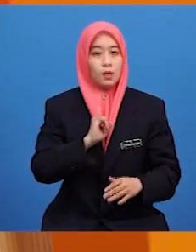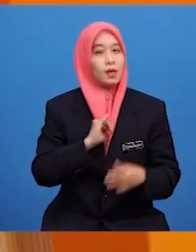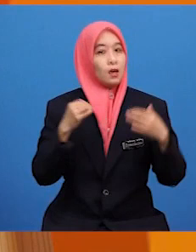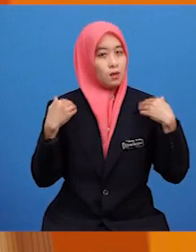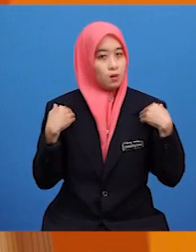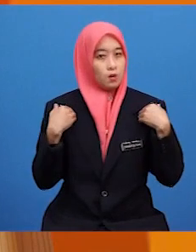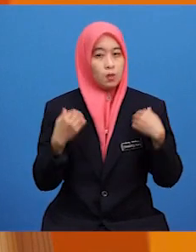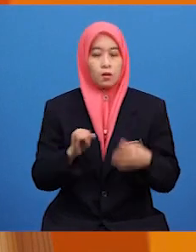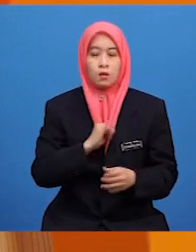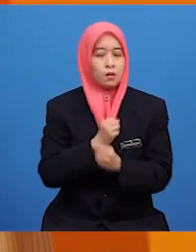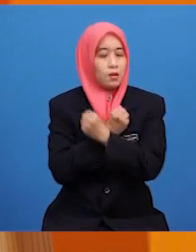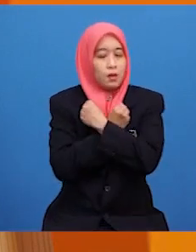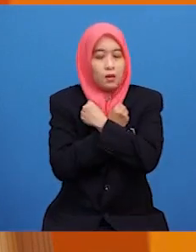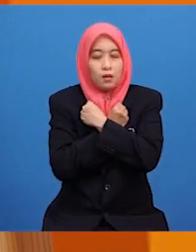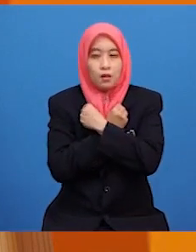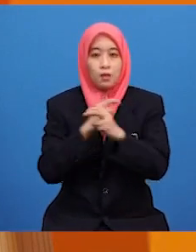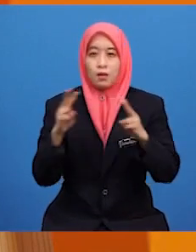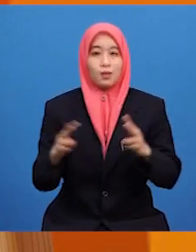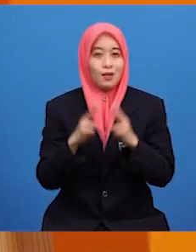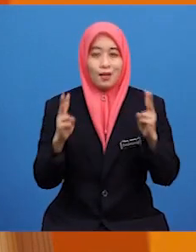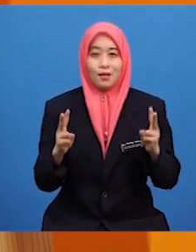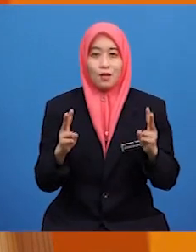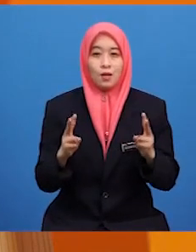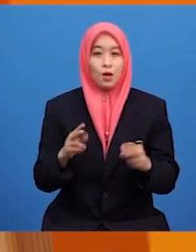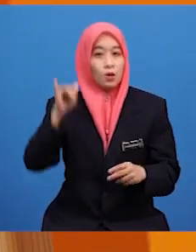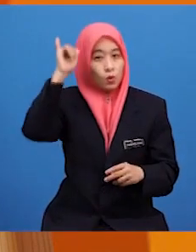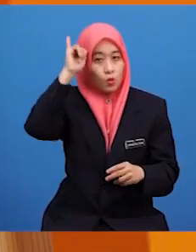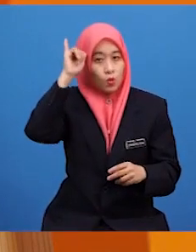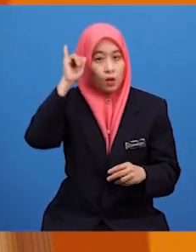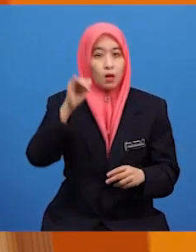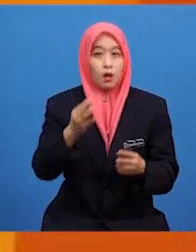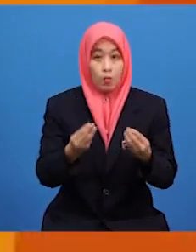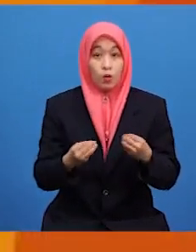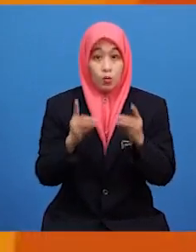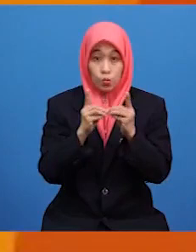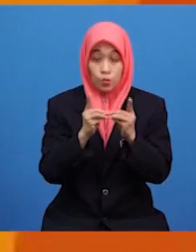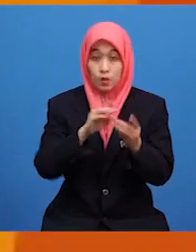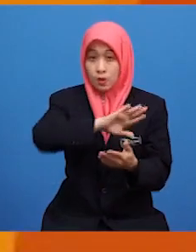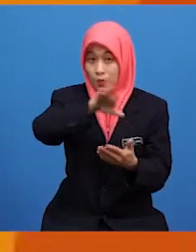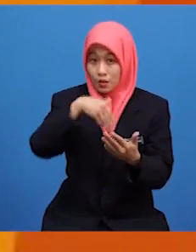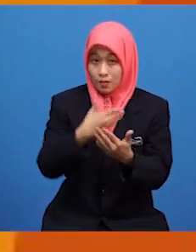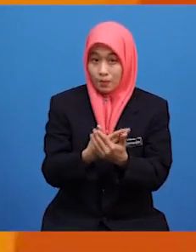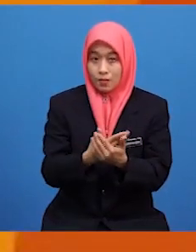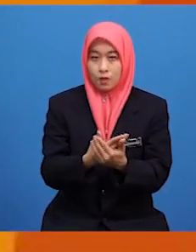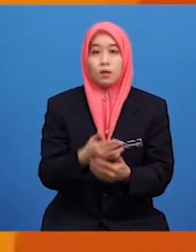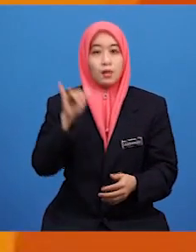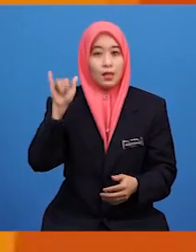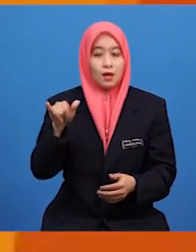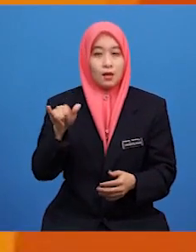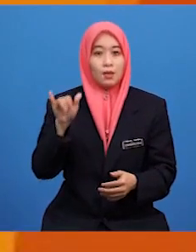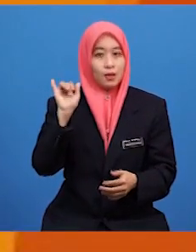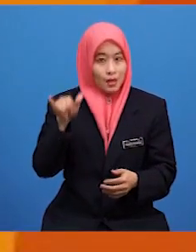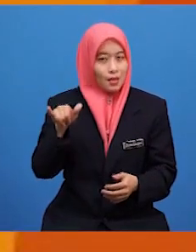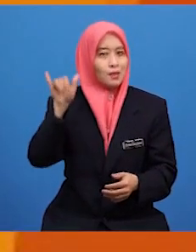them a lot. Yolo, do you want to meet them? Yes,